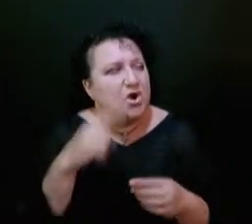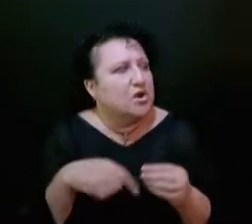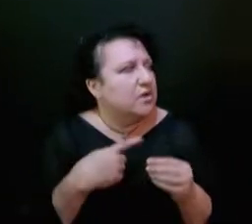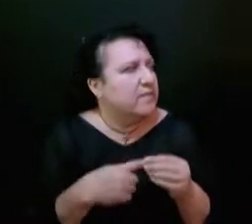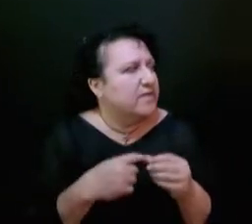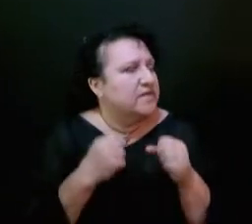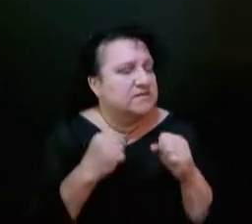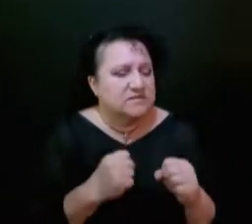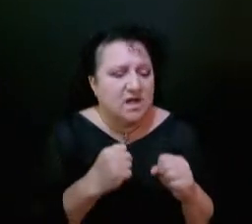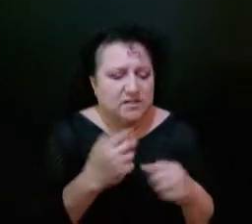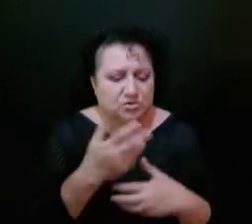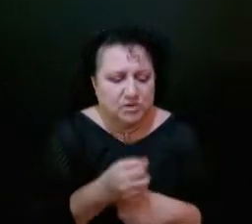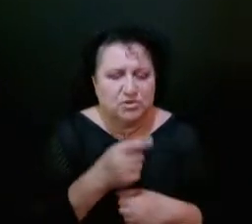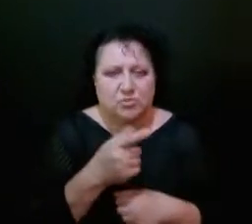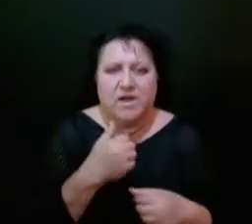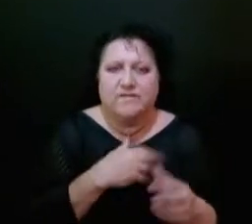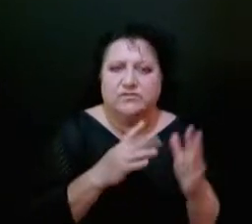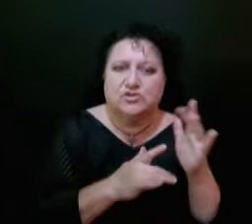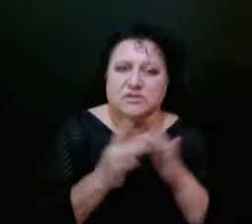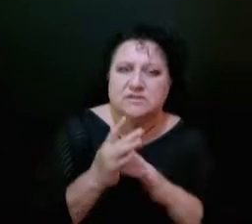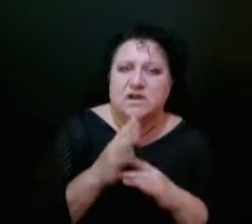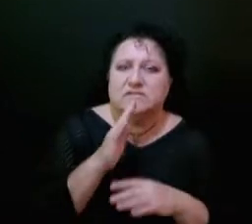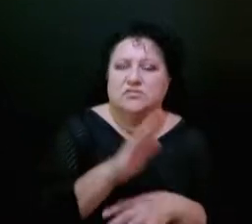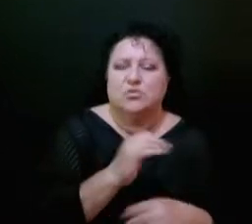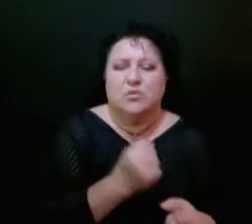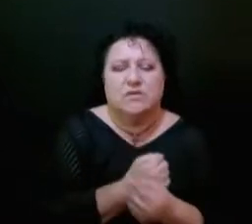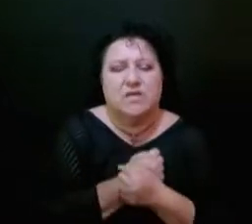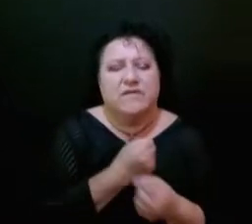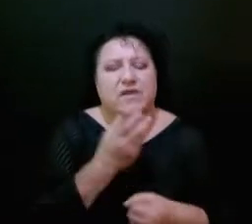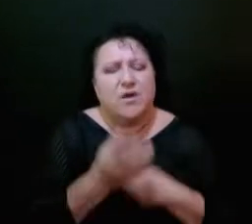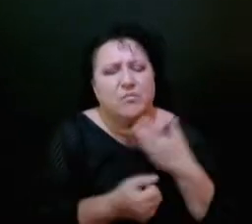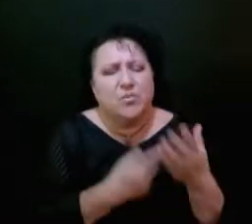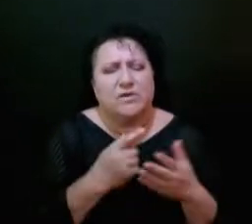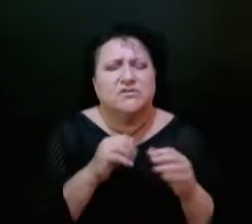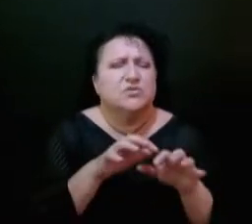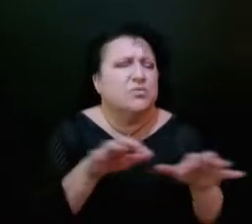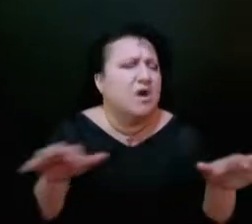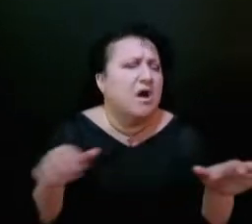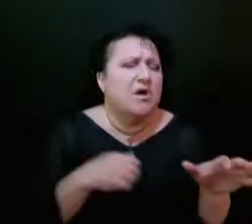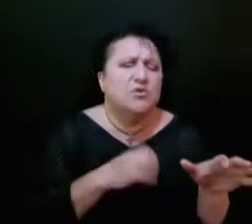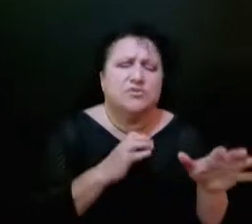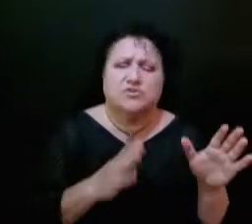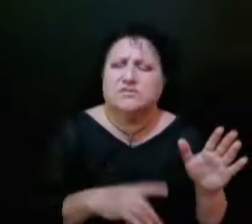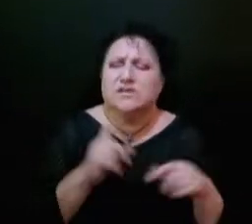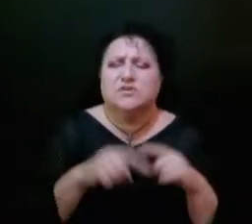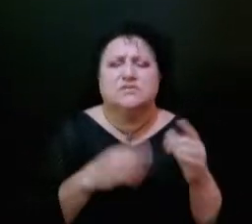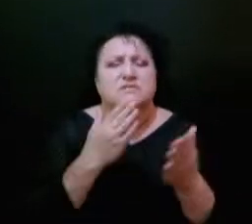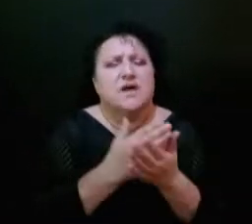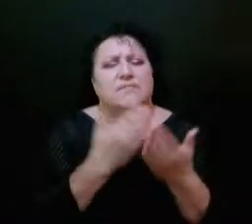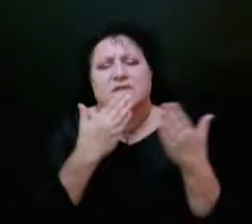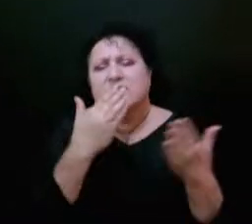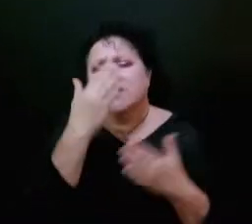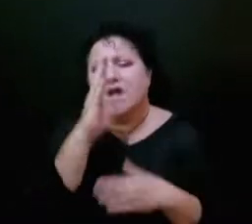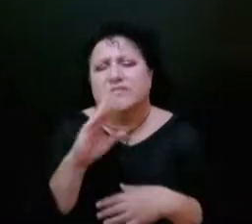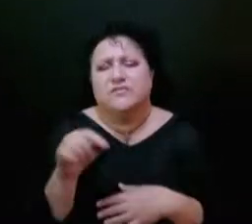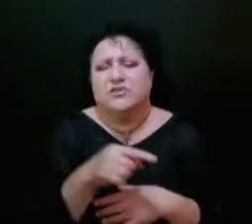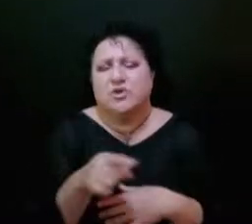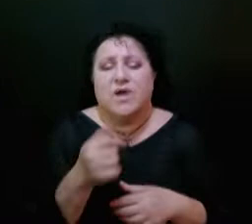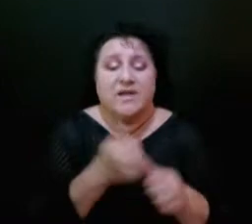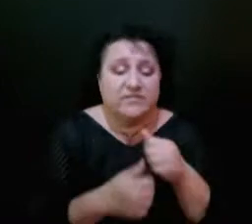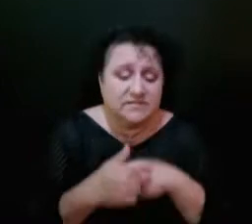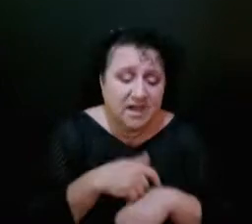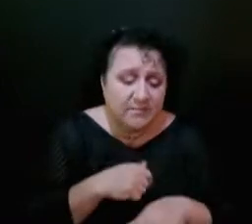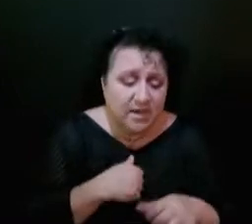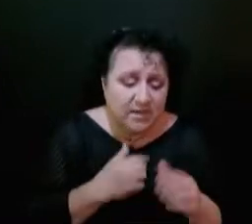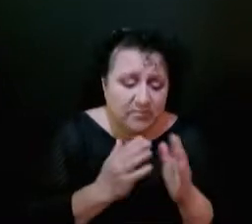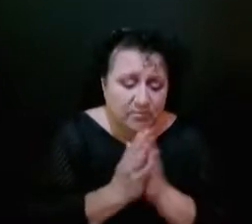the Master Jesus, in your outpouring of love to all the Christians, I couldn't stop thanking God for you. Every time I prayed, I'd